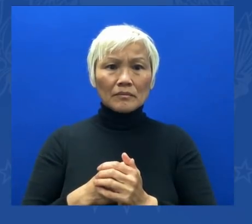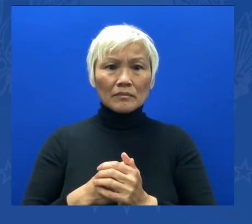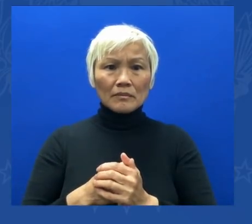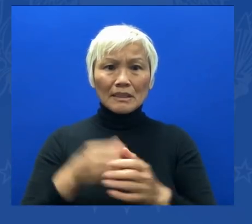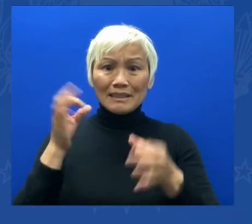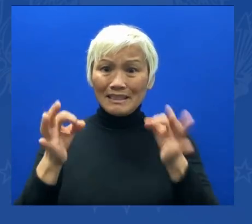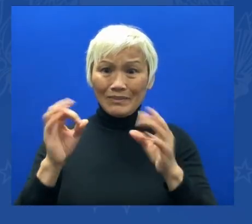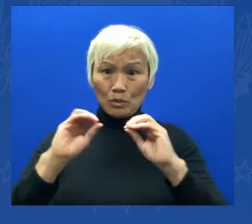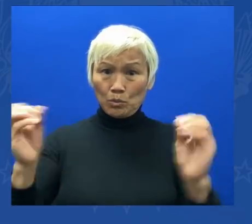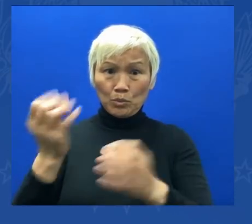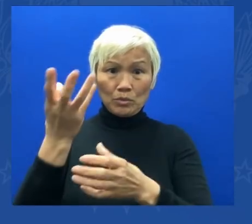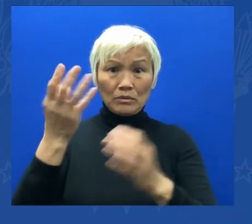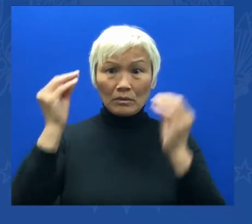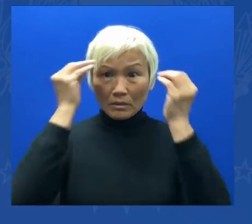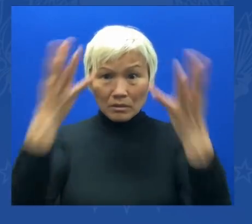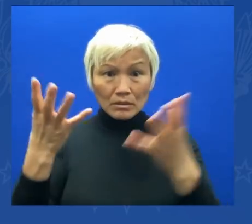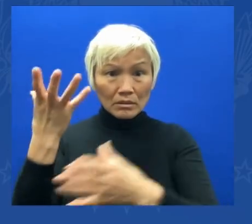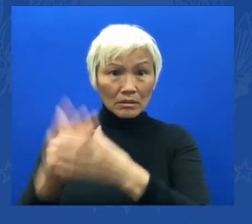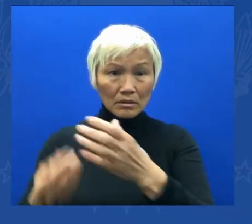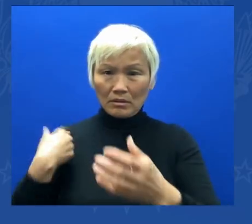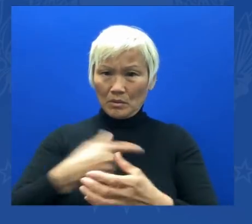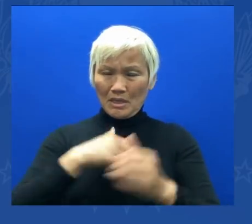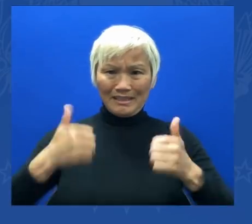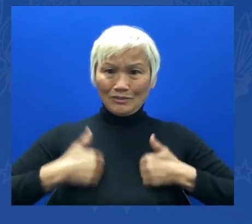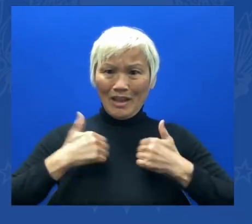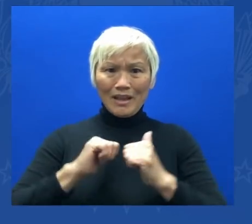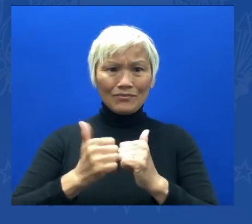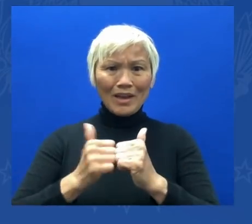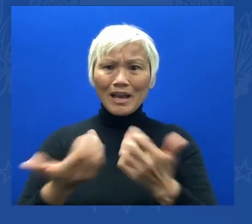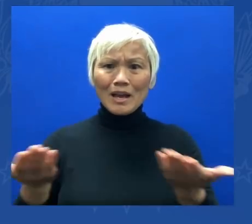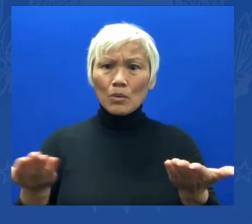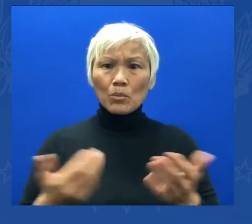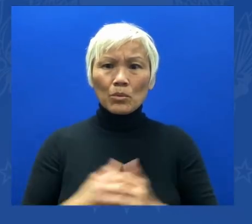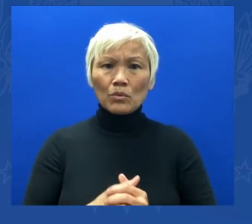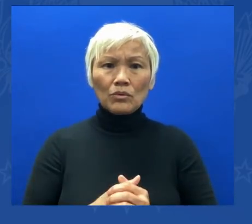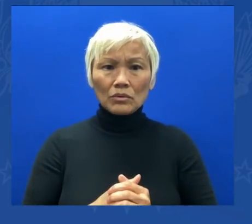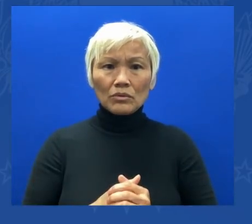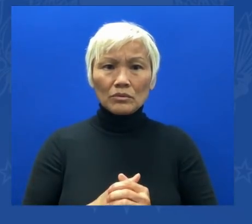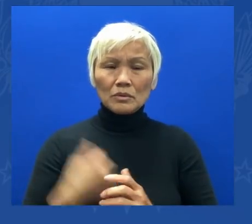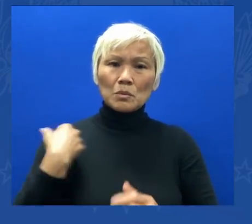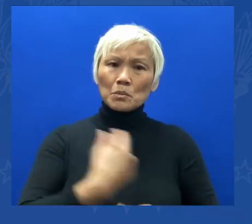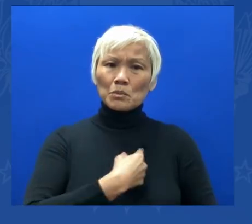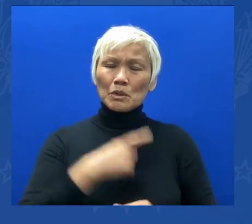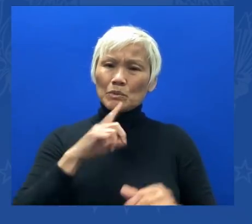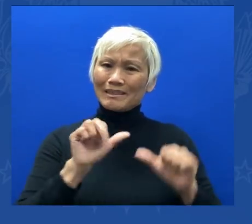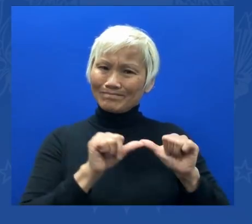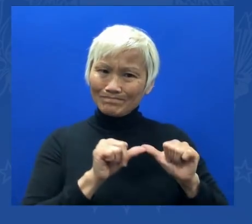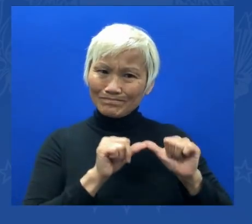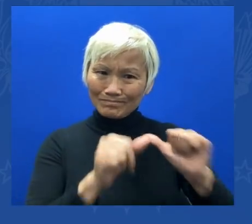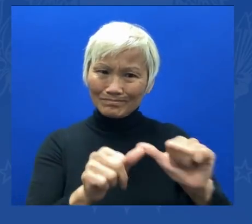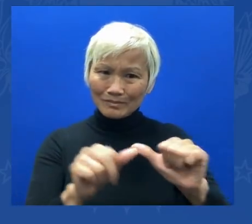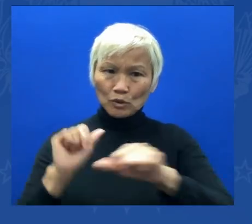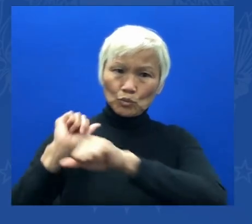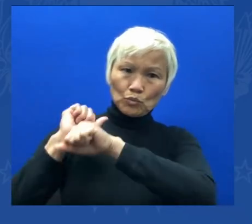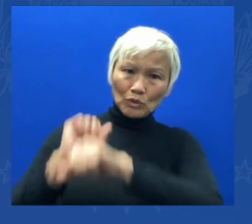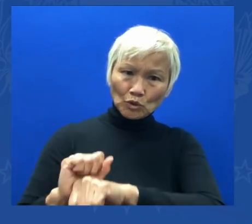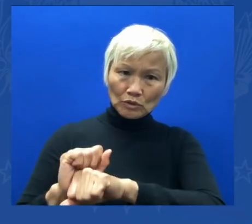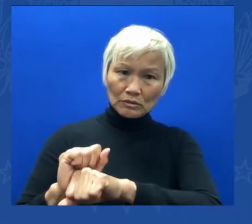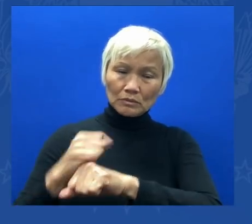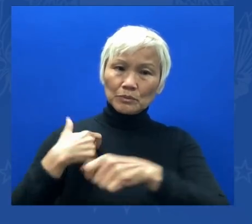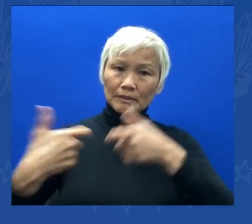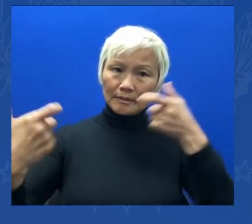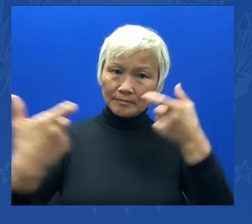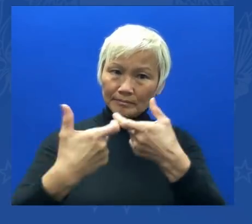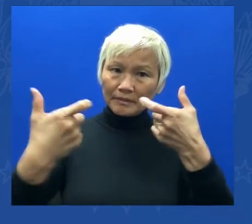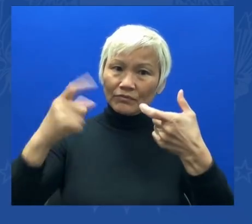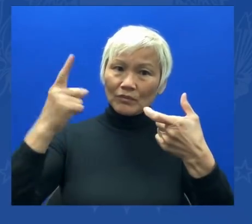And in that respect, we proudly continue our tradition of raising a glass in a toast to the First Amendment and to the President of the United States.